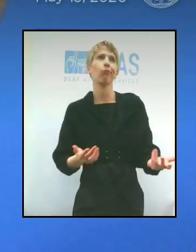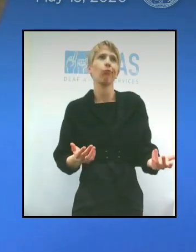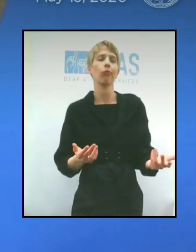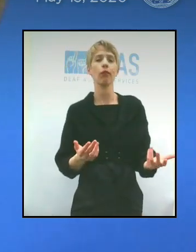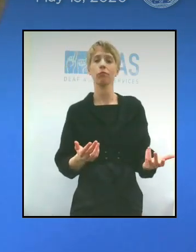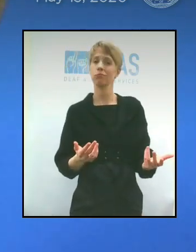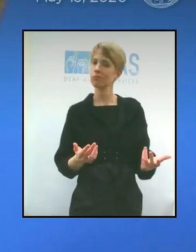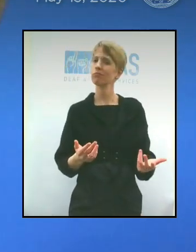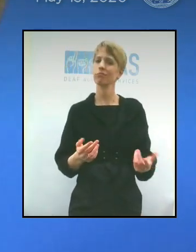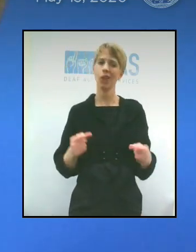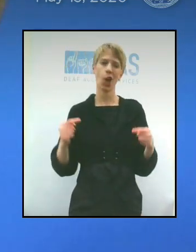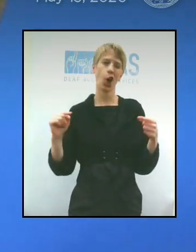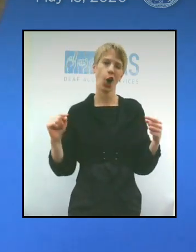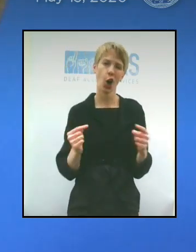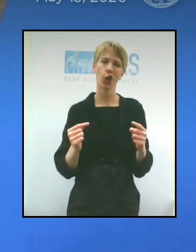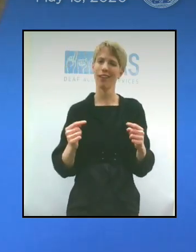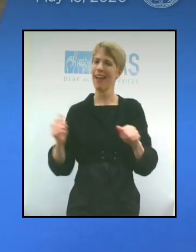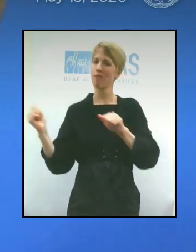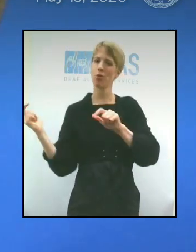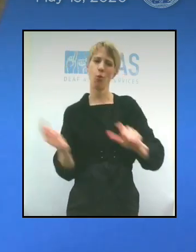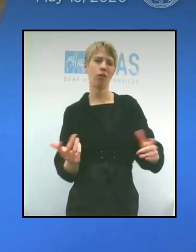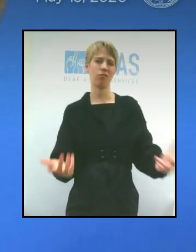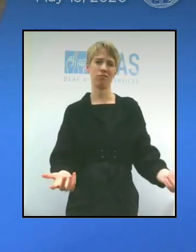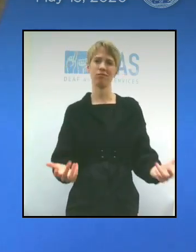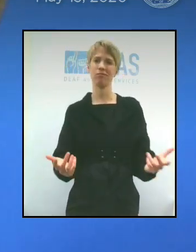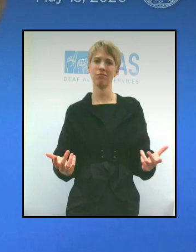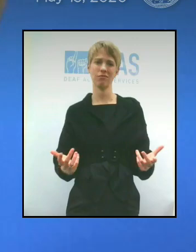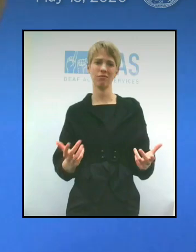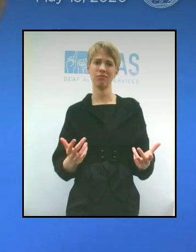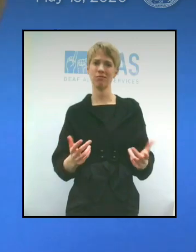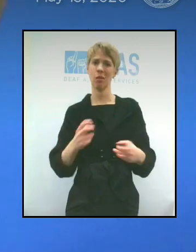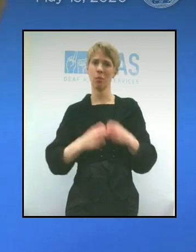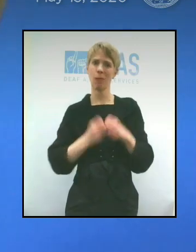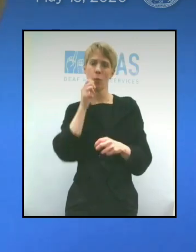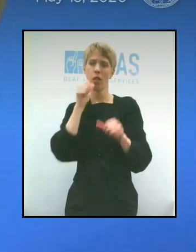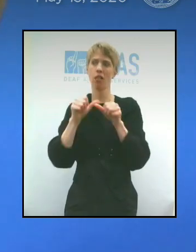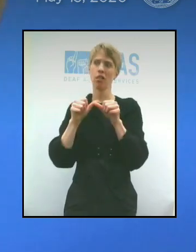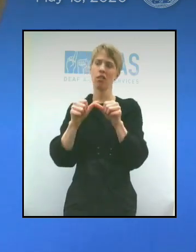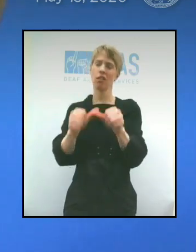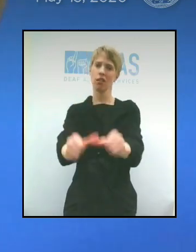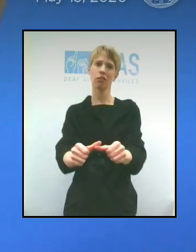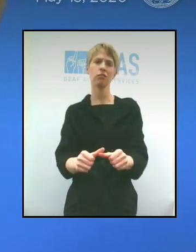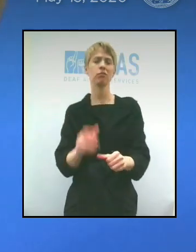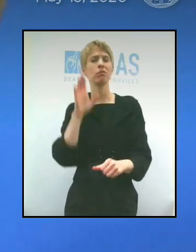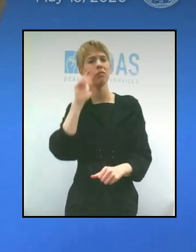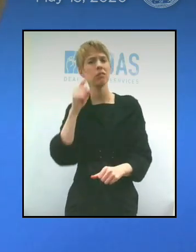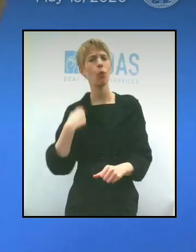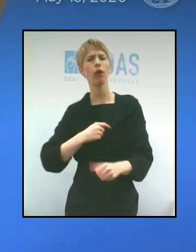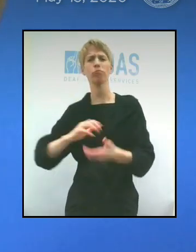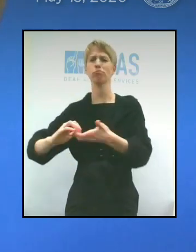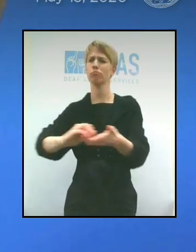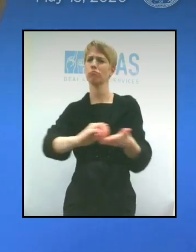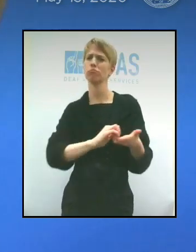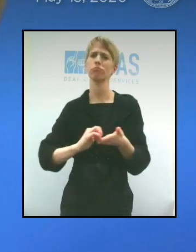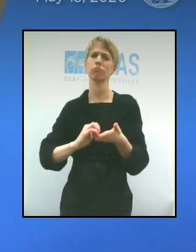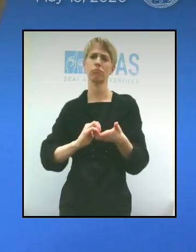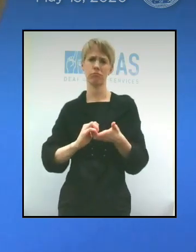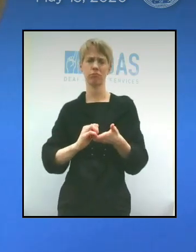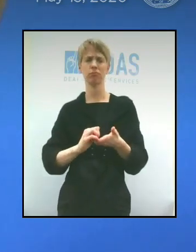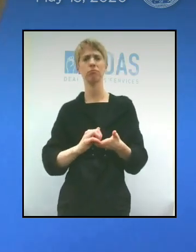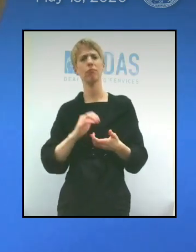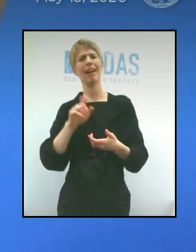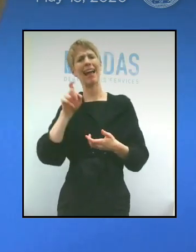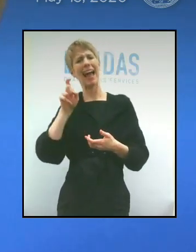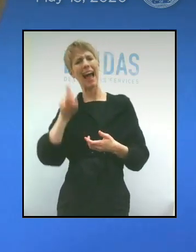well, they're hurting the rest of us. As I've said before, we are all in this together. We have to be our brothers and sisters' keeper. If